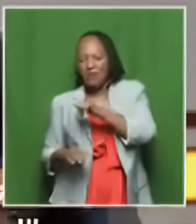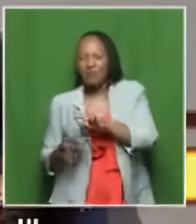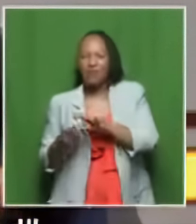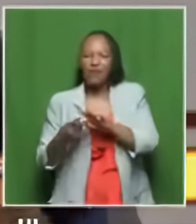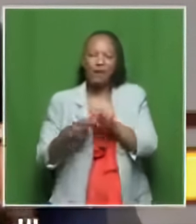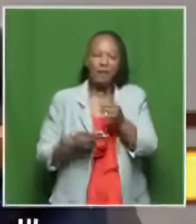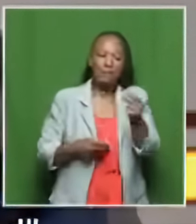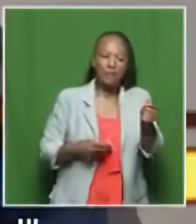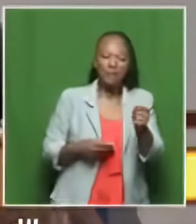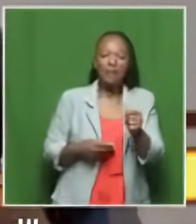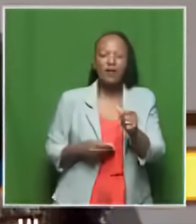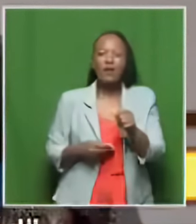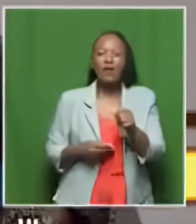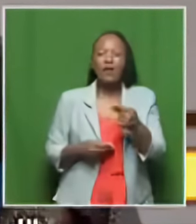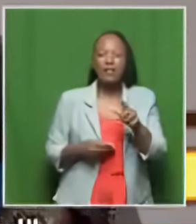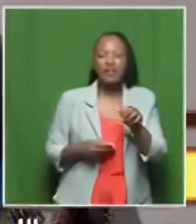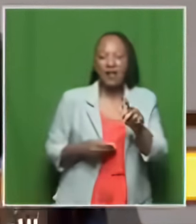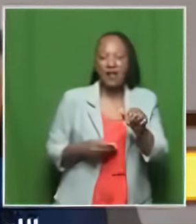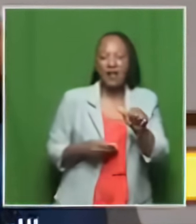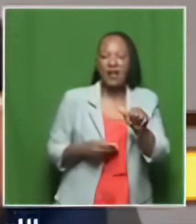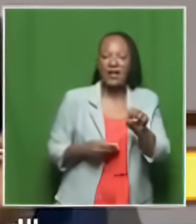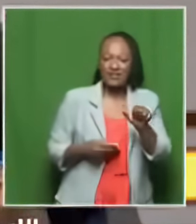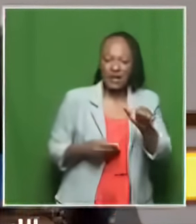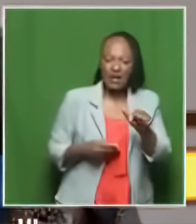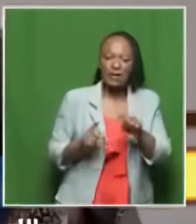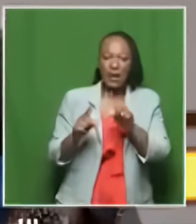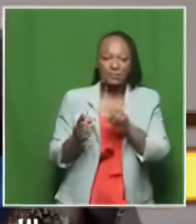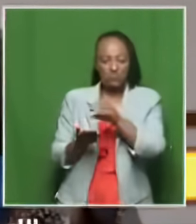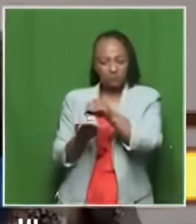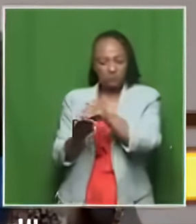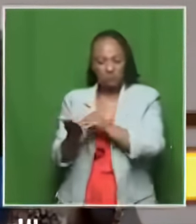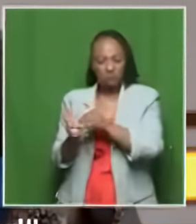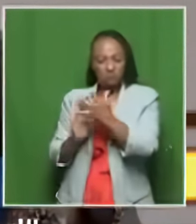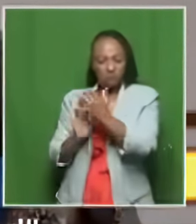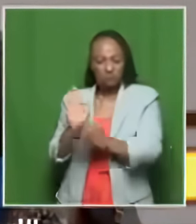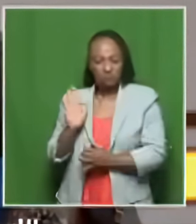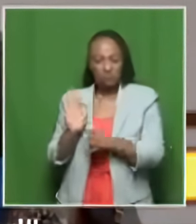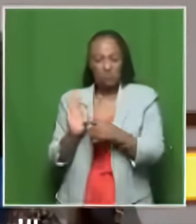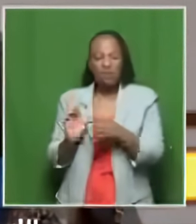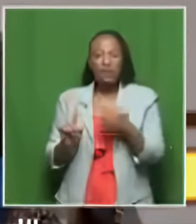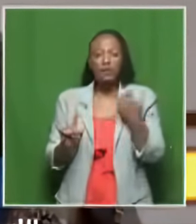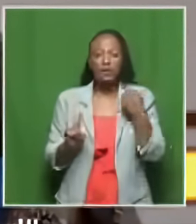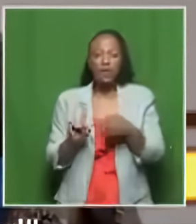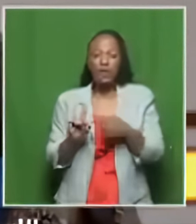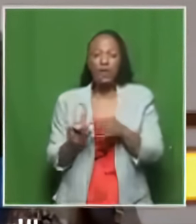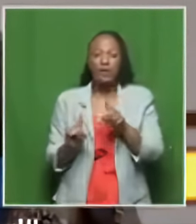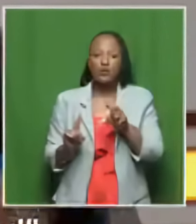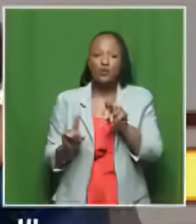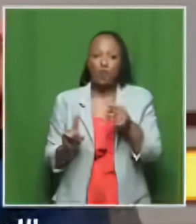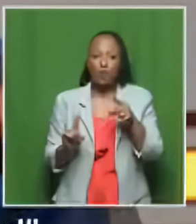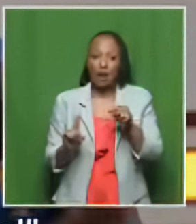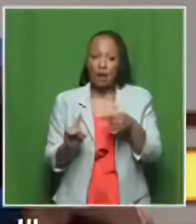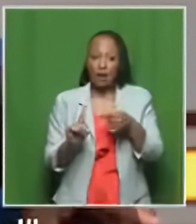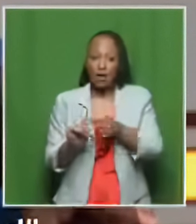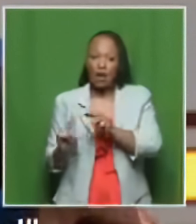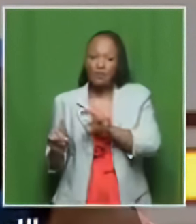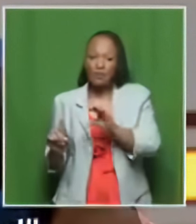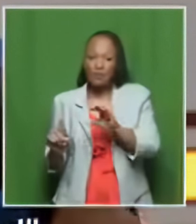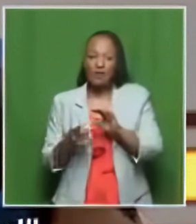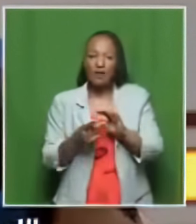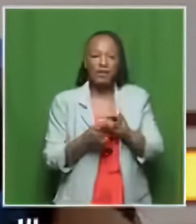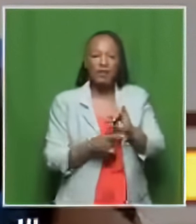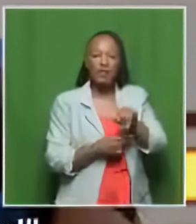charismatic than Tlhakaza and all of that. Leave that. Let's go to the records of when Dunga was MMC and Jongezizo was